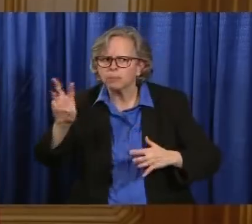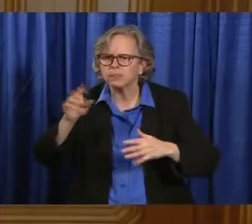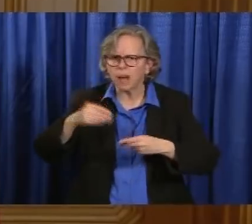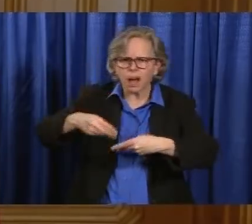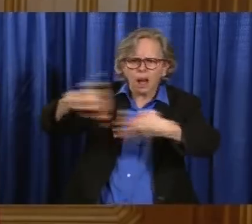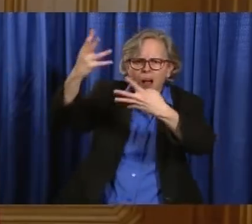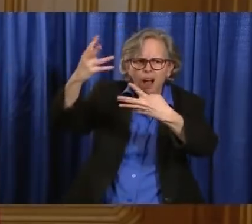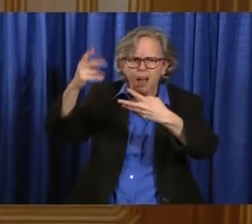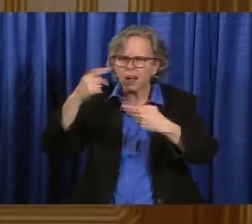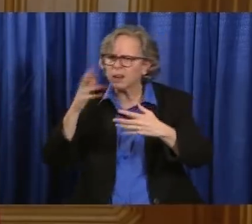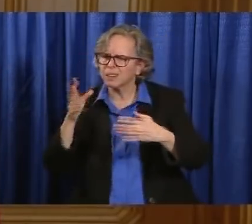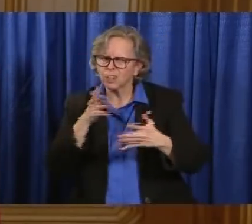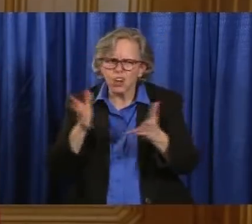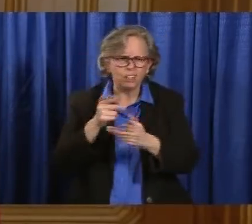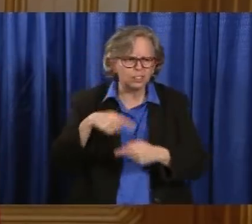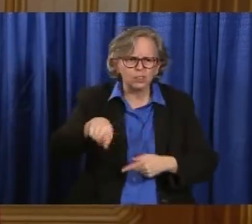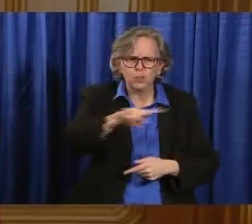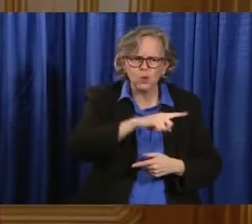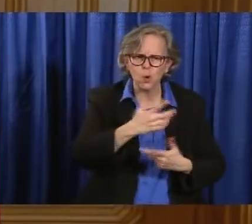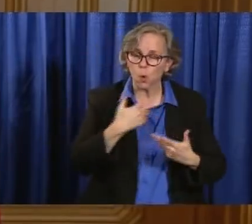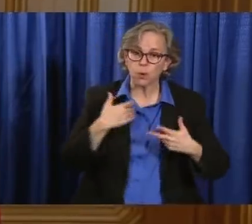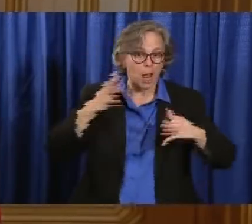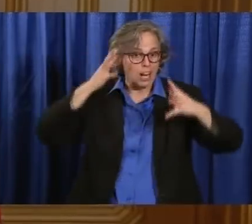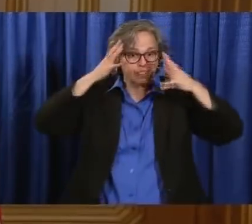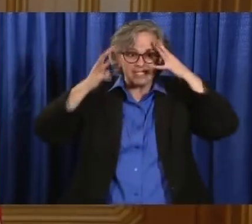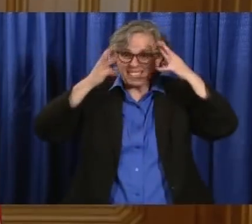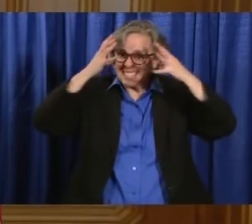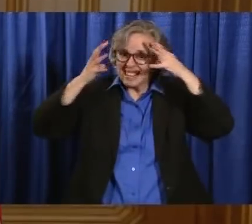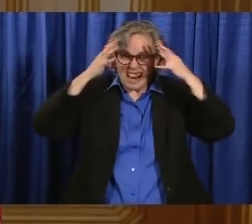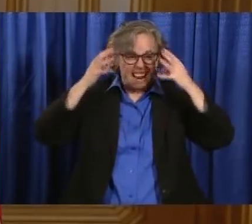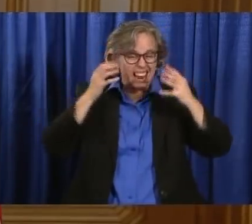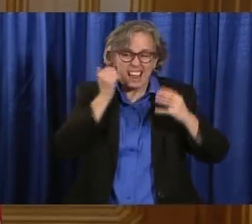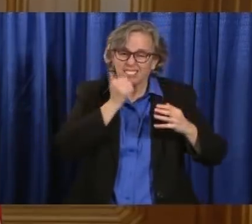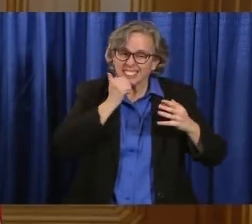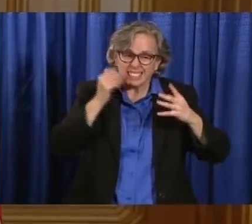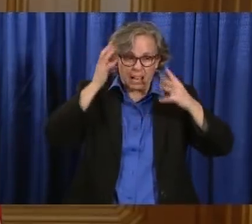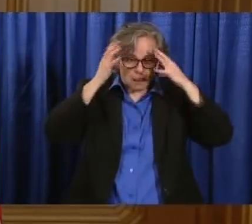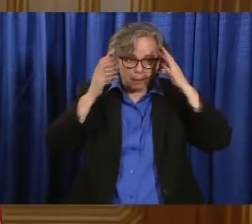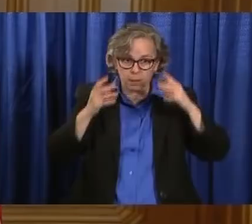working on every single day. We have new ones coming in, but if we can